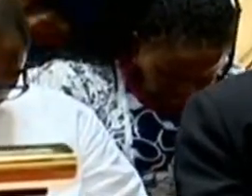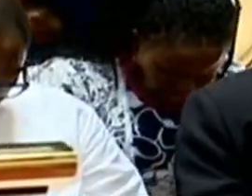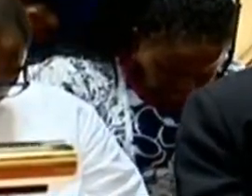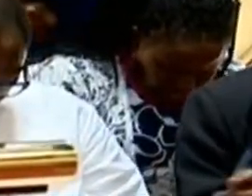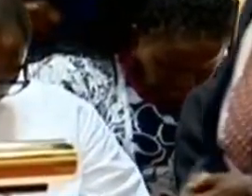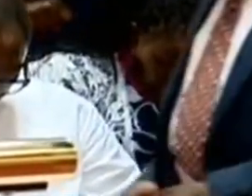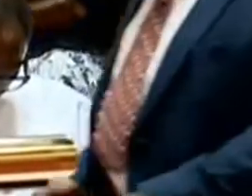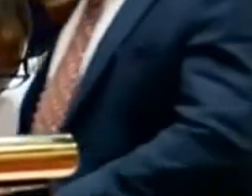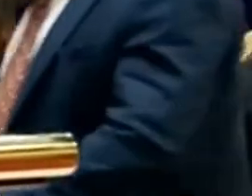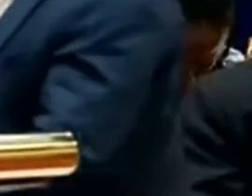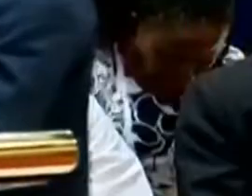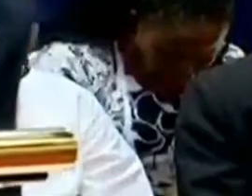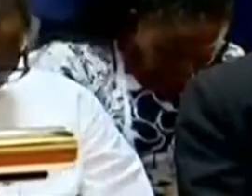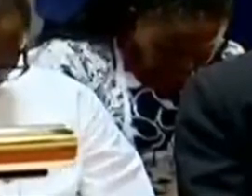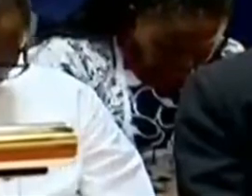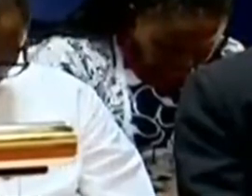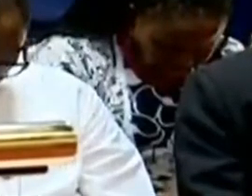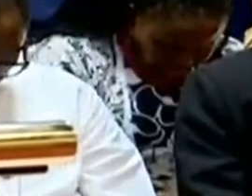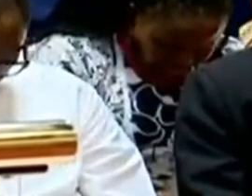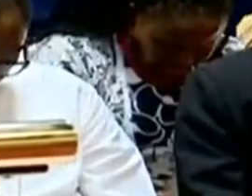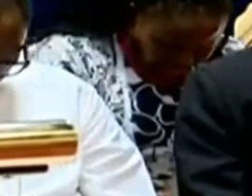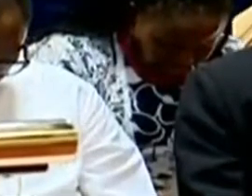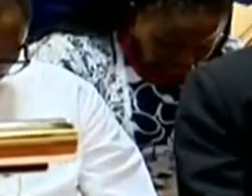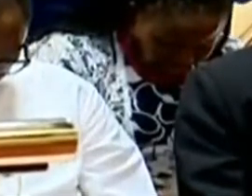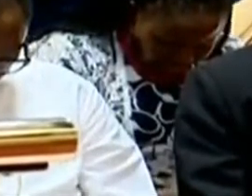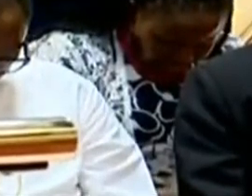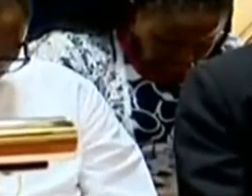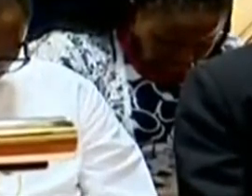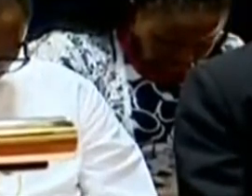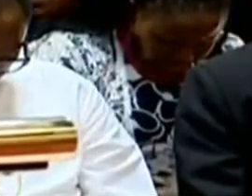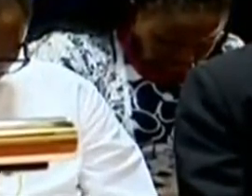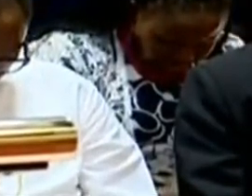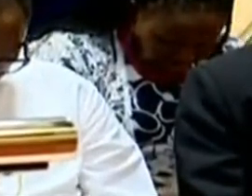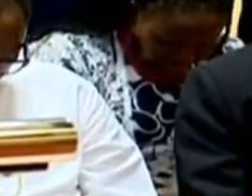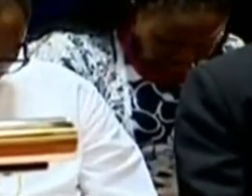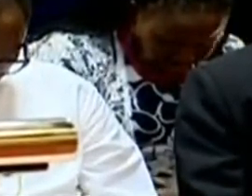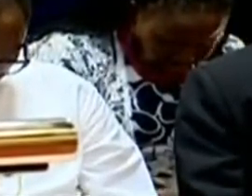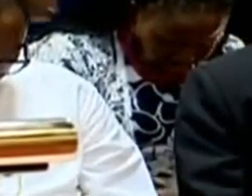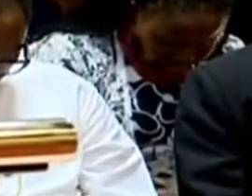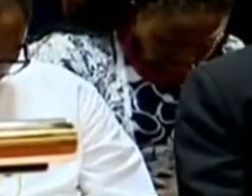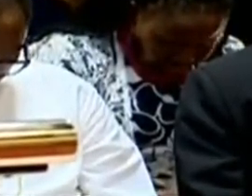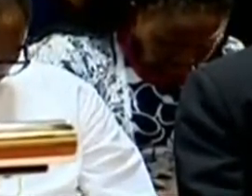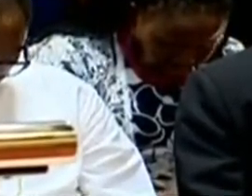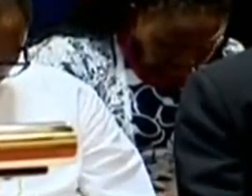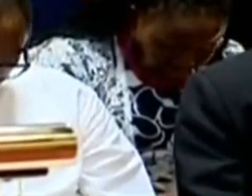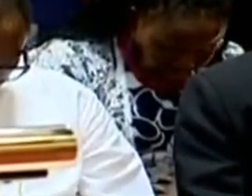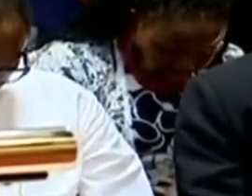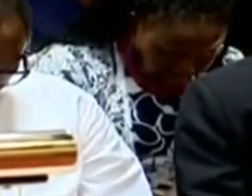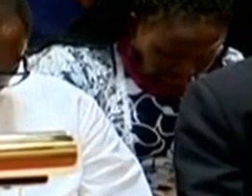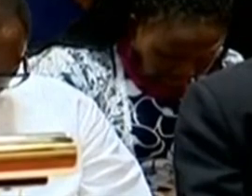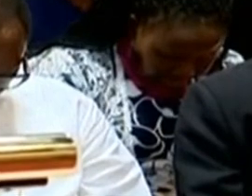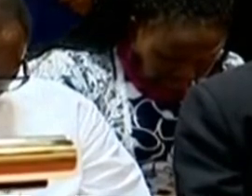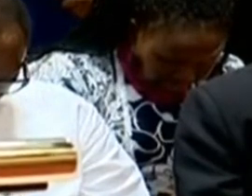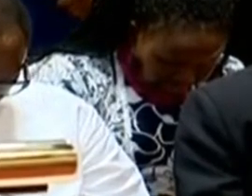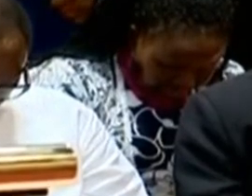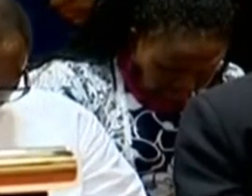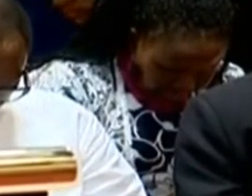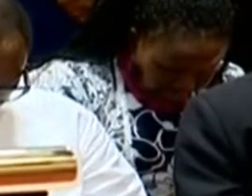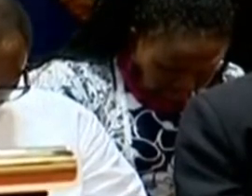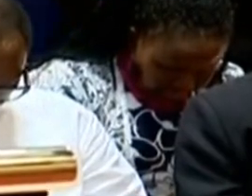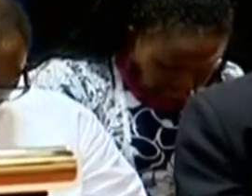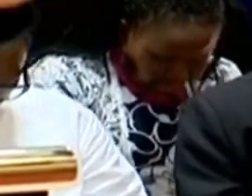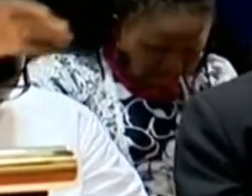may you continue to bless us with all the blessings of heaven. We thank you, bless you, in